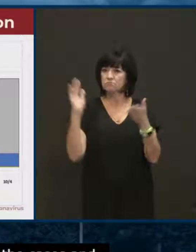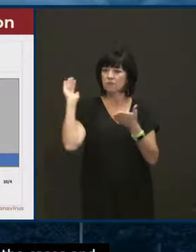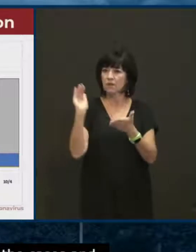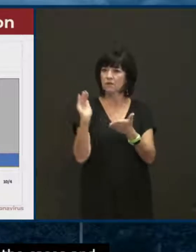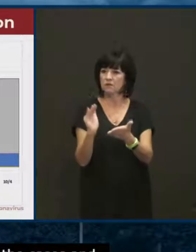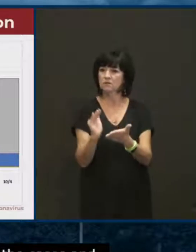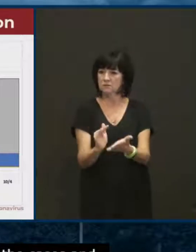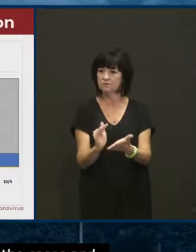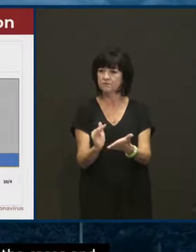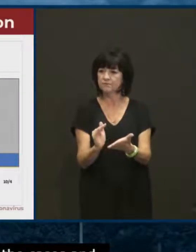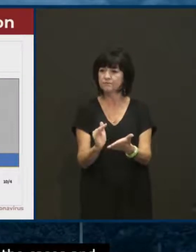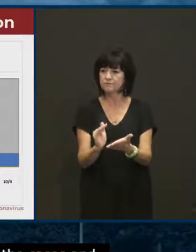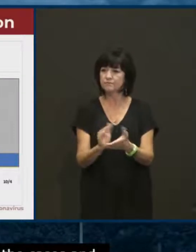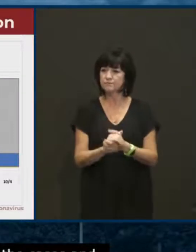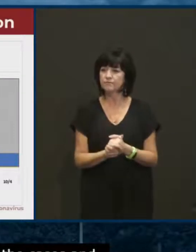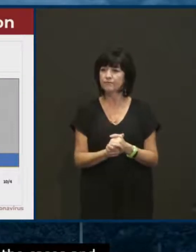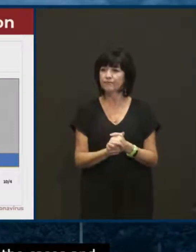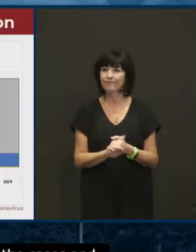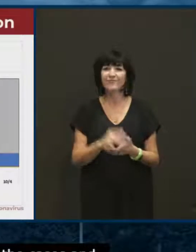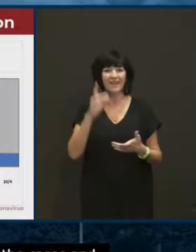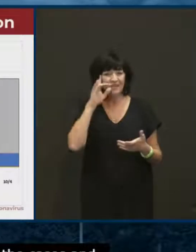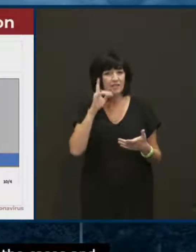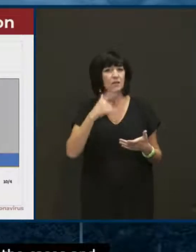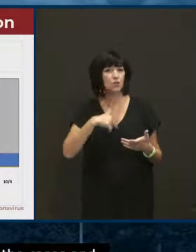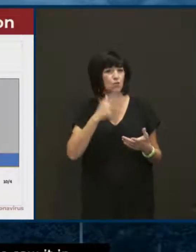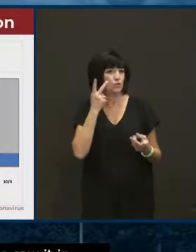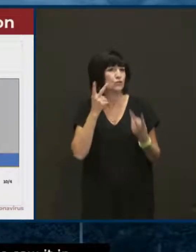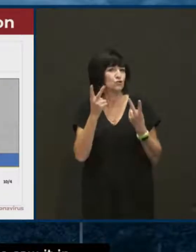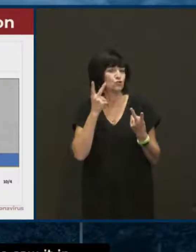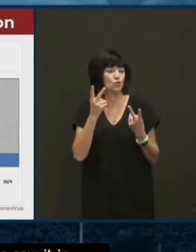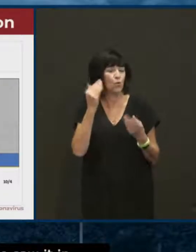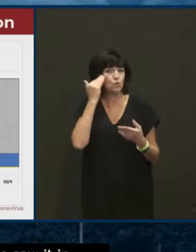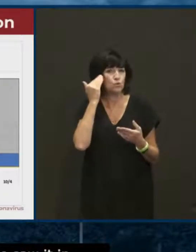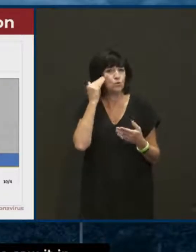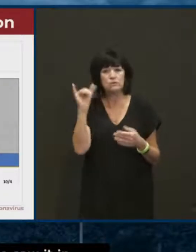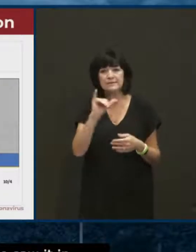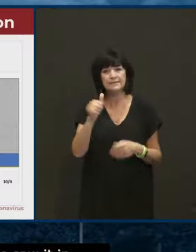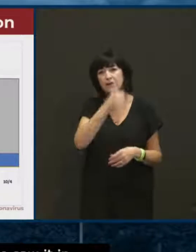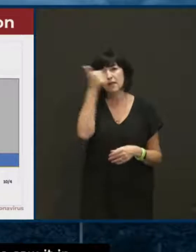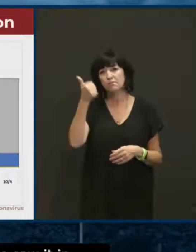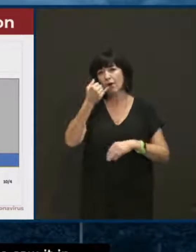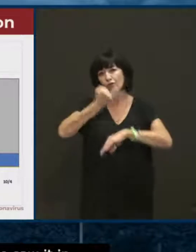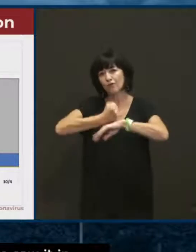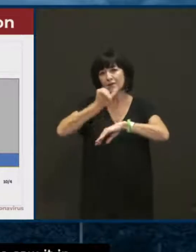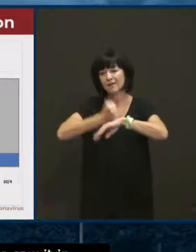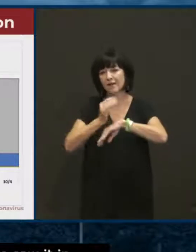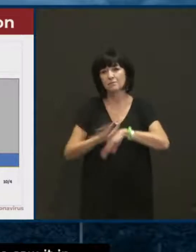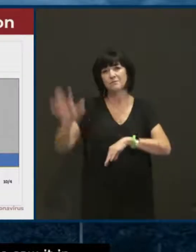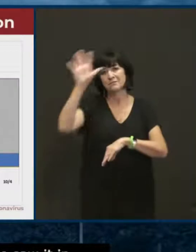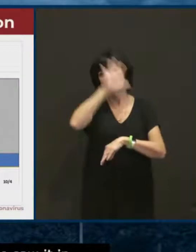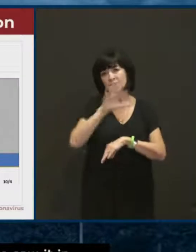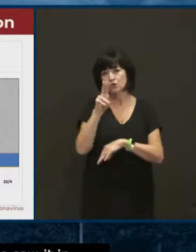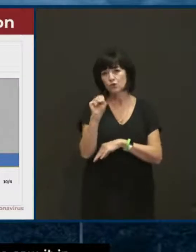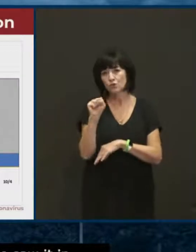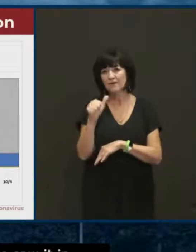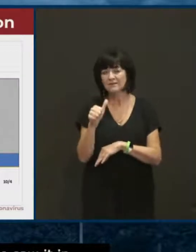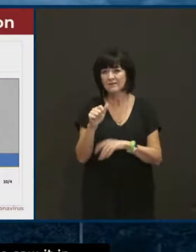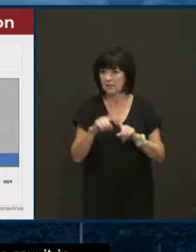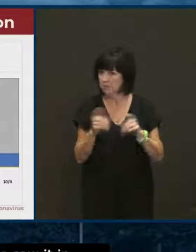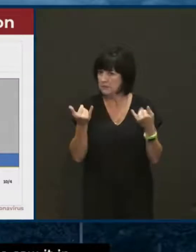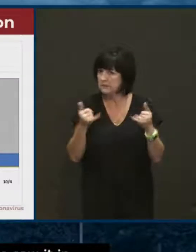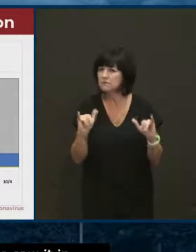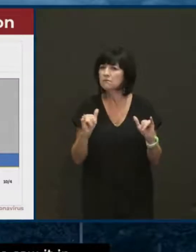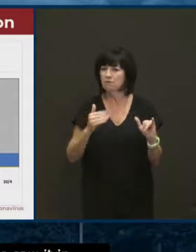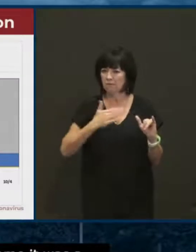because we saw it in campuses and states across the country. And then when it came, there was a seriousness of effort both